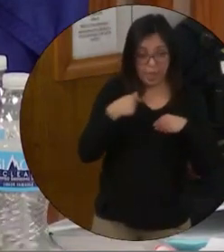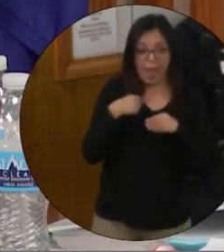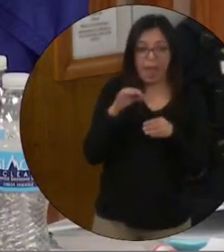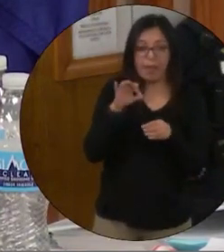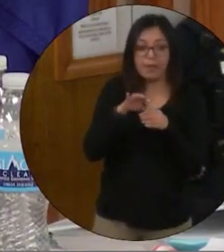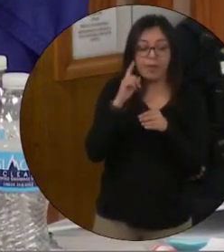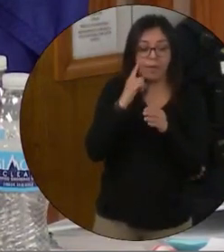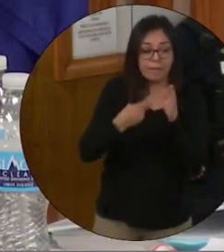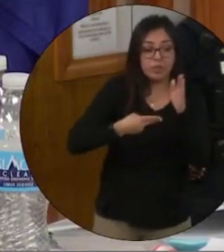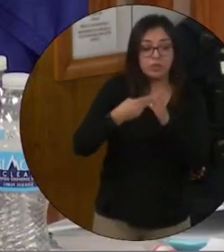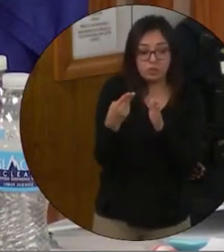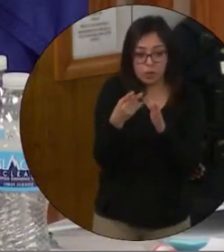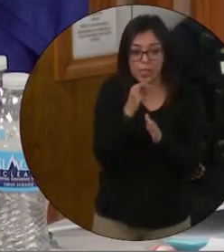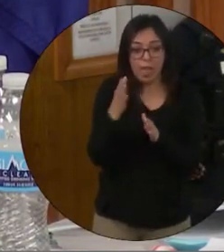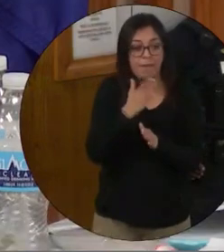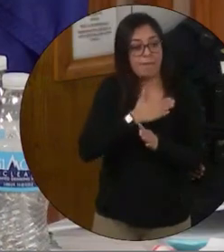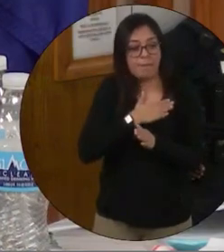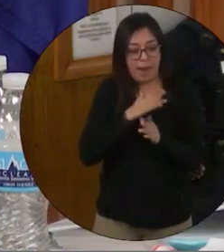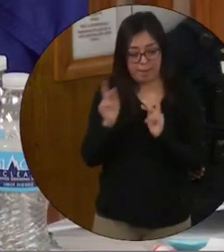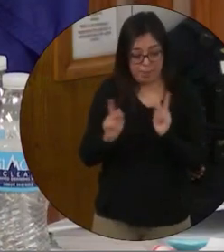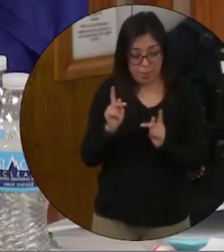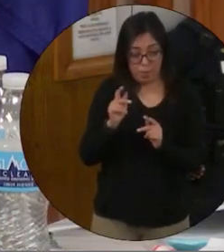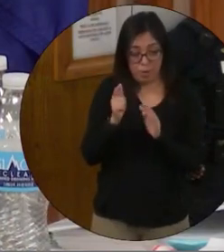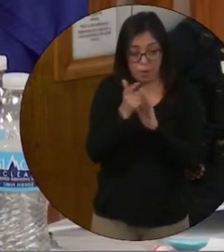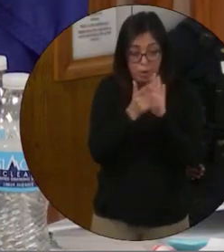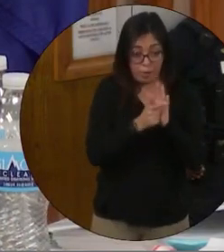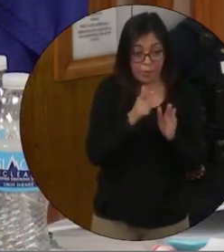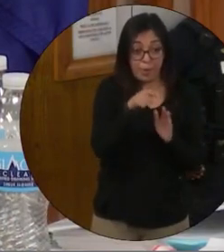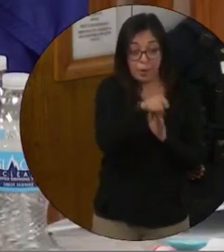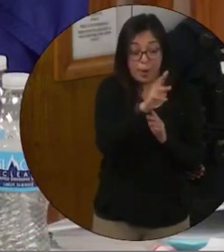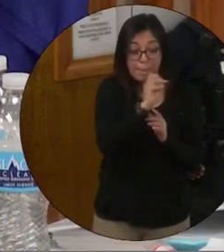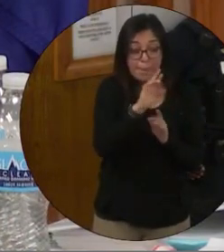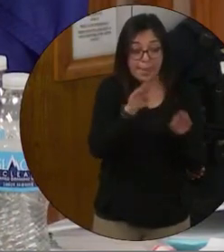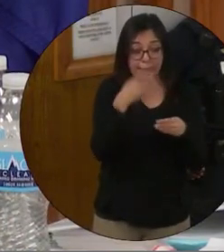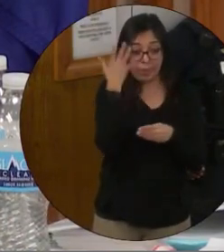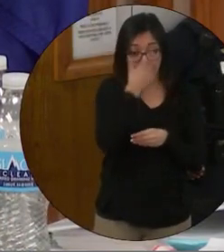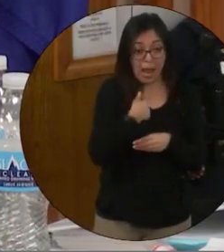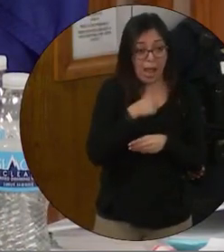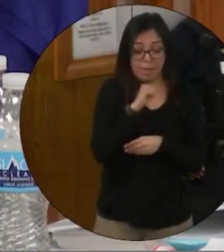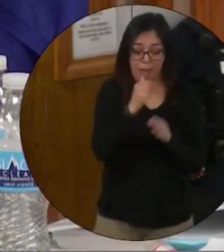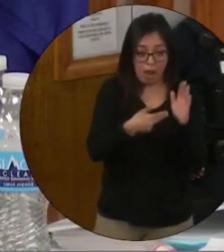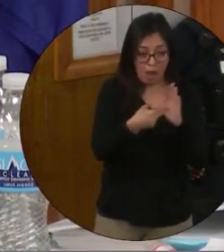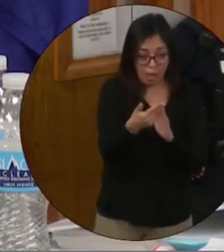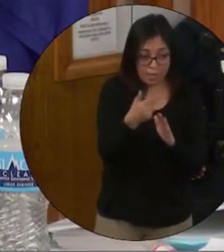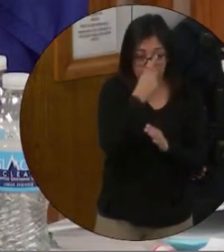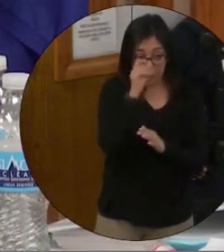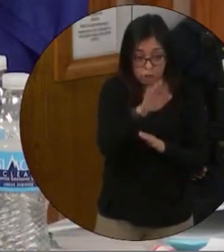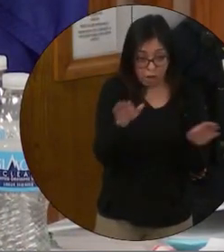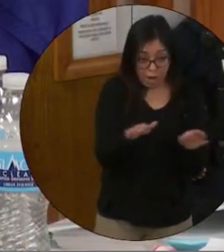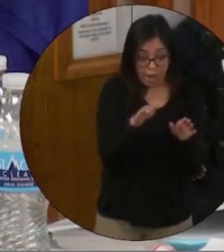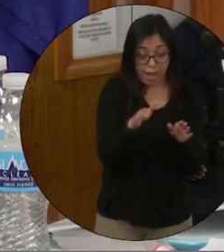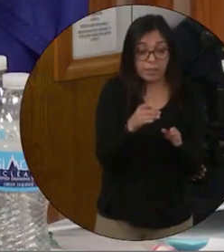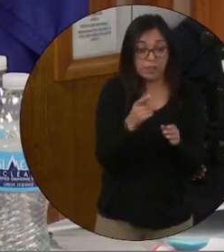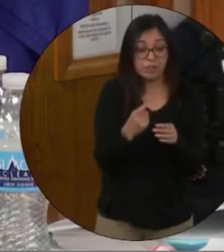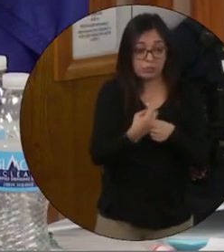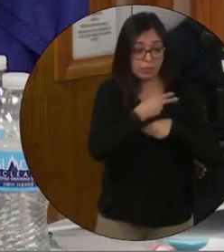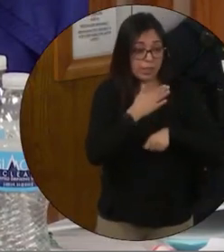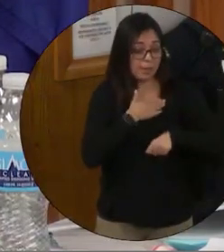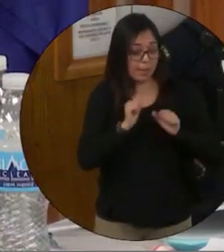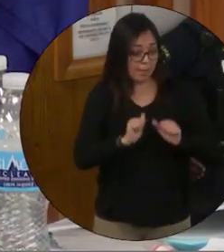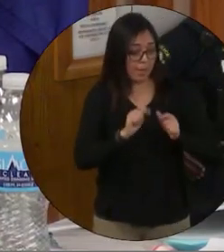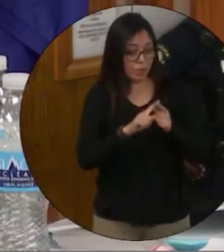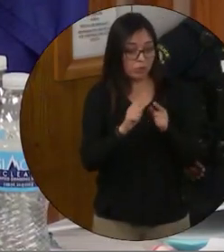integrity and truth-telling with my constituents. Attorney Miller's actions give the appearance that I am disingenuous, since her actions undercut my ability as a